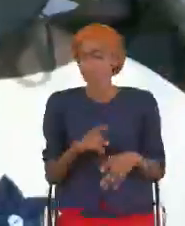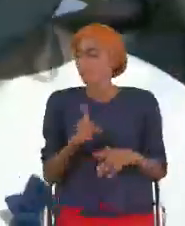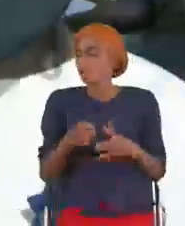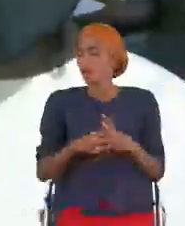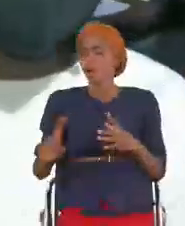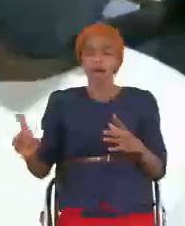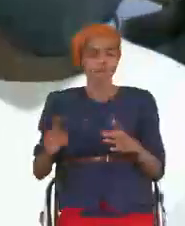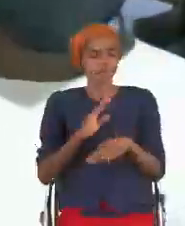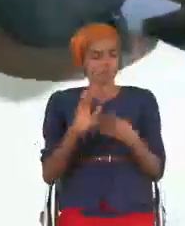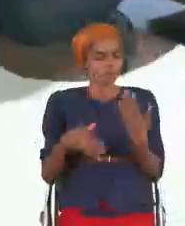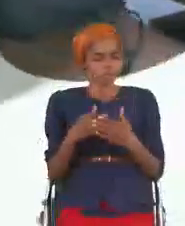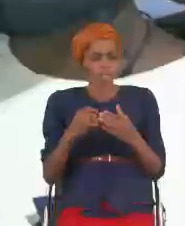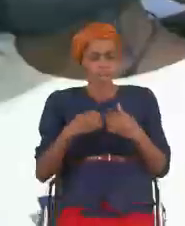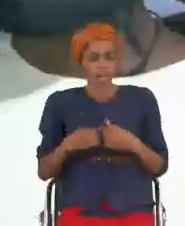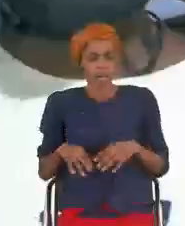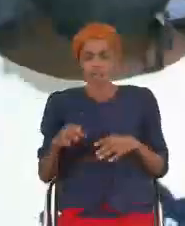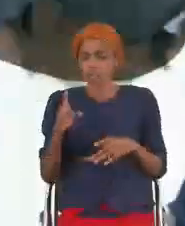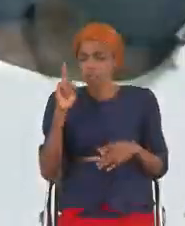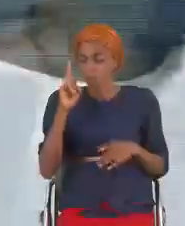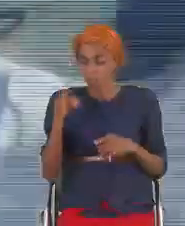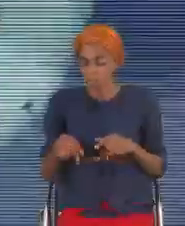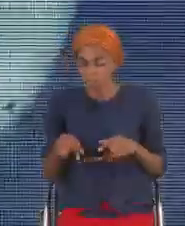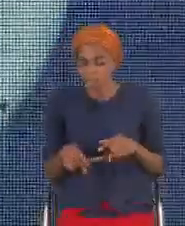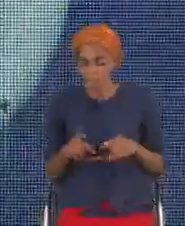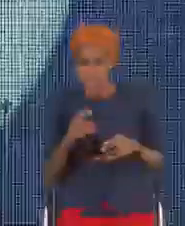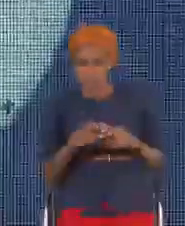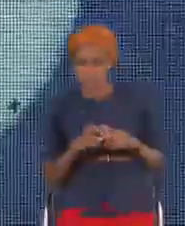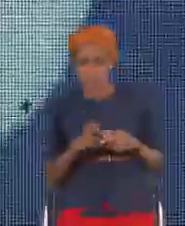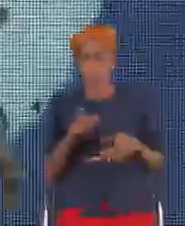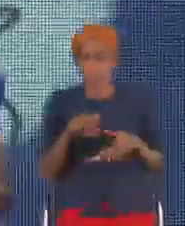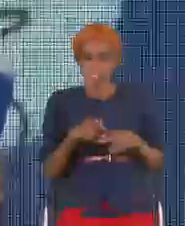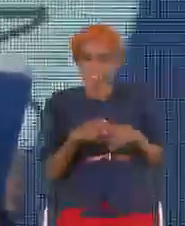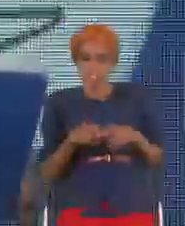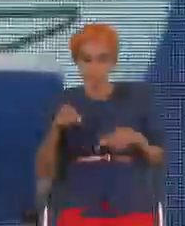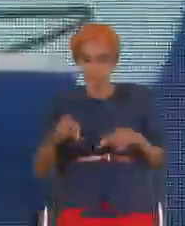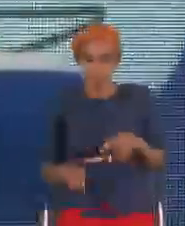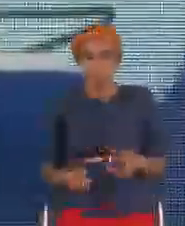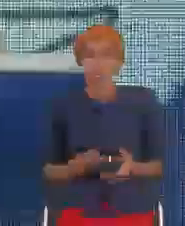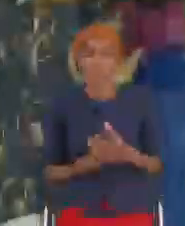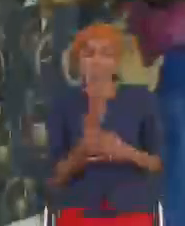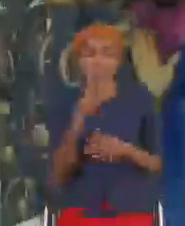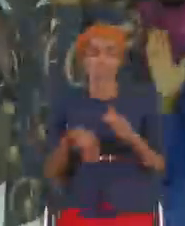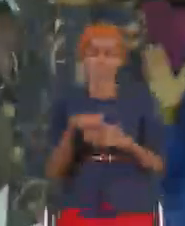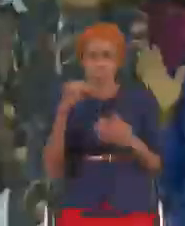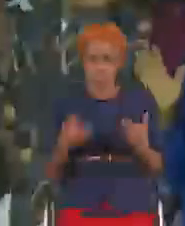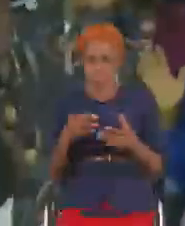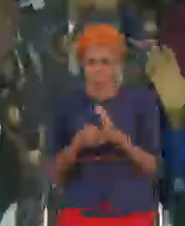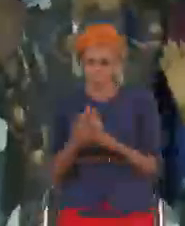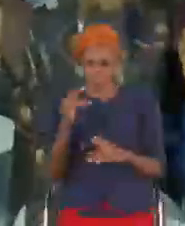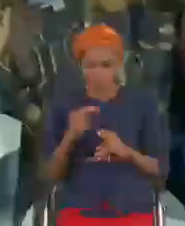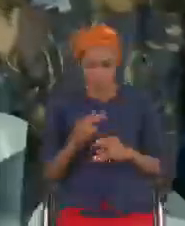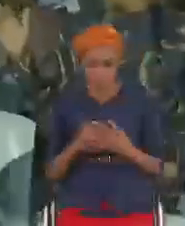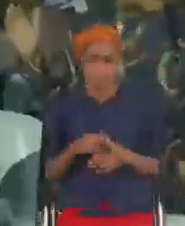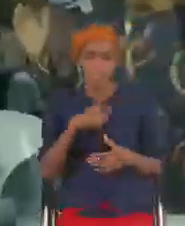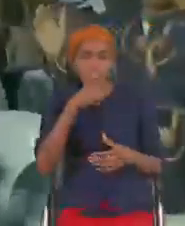Those who have one leg shorter than the other, that short leg, grow out now in Jesus' name. With that